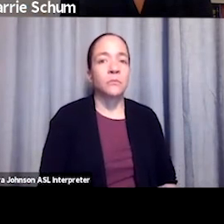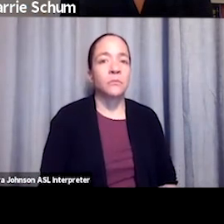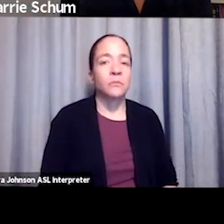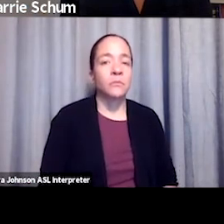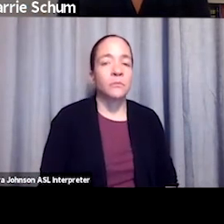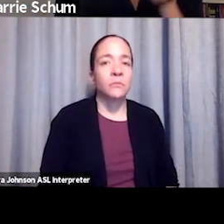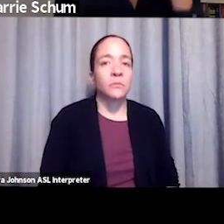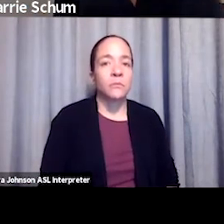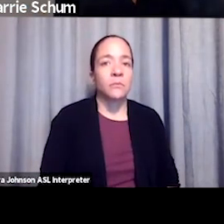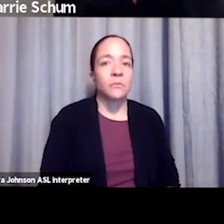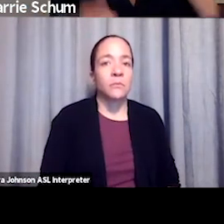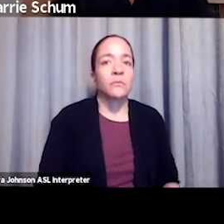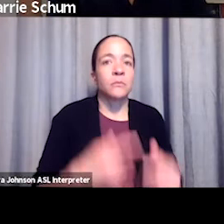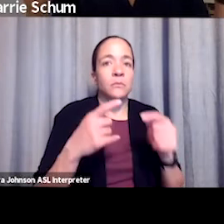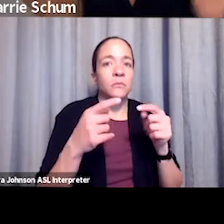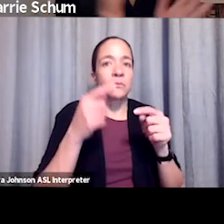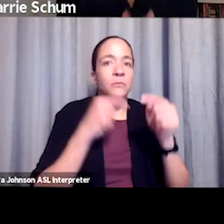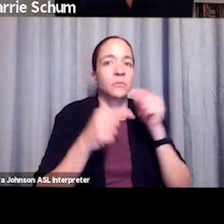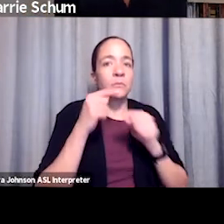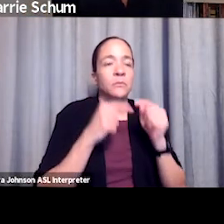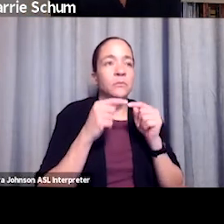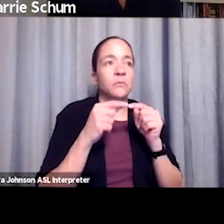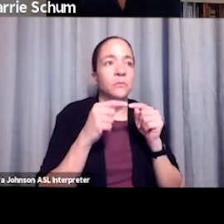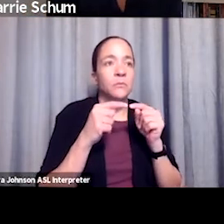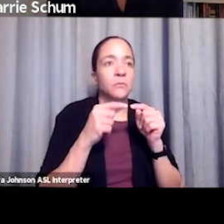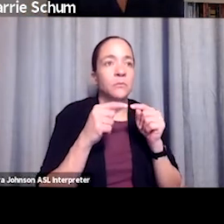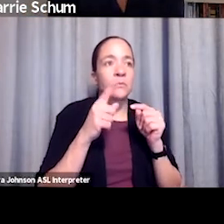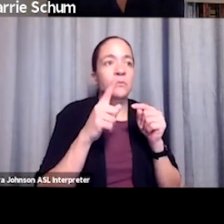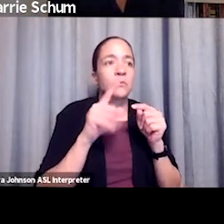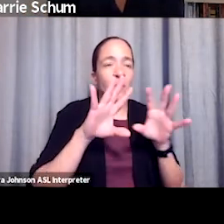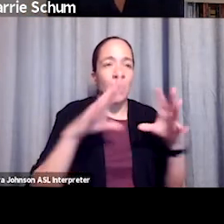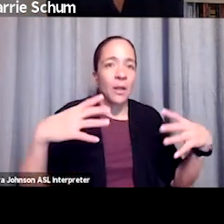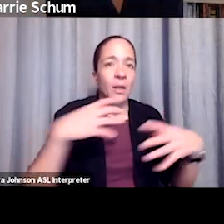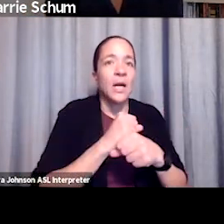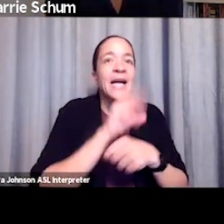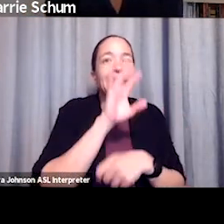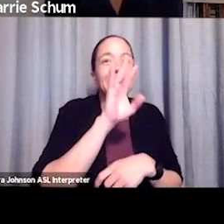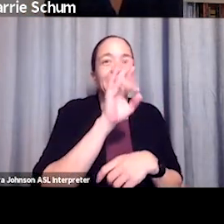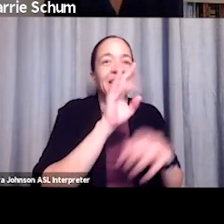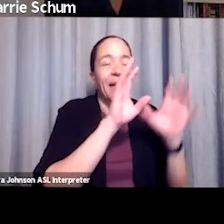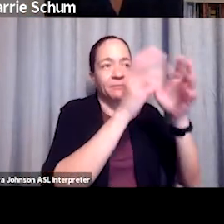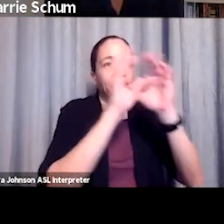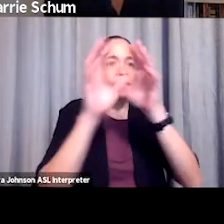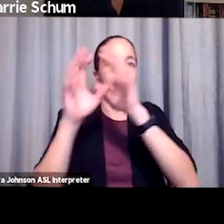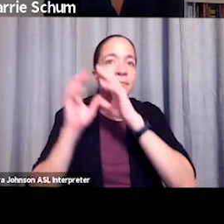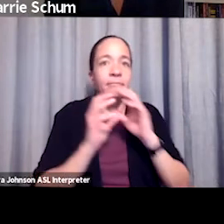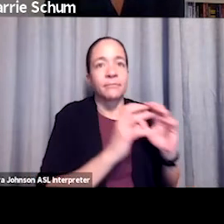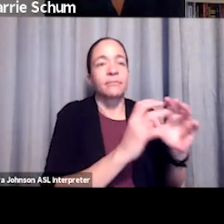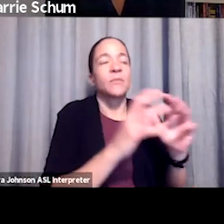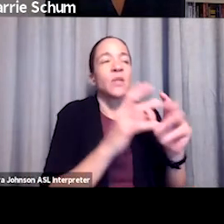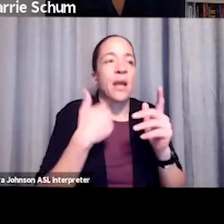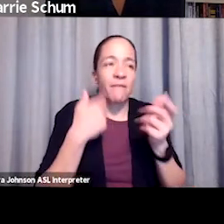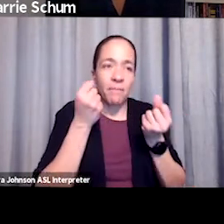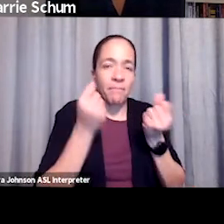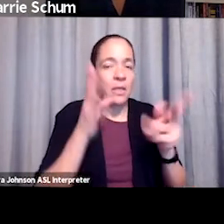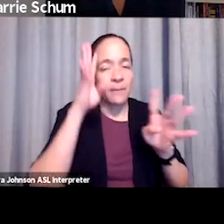So to go back, I know this is all summarized. We have all of the 7 segments and a lot of detail about all of them and some ideas in the handbook